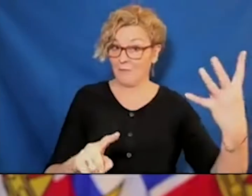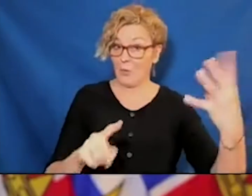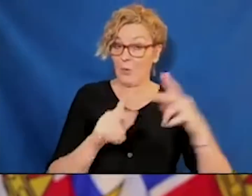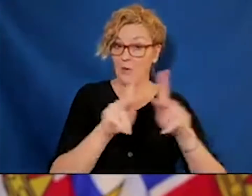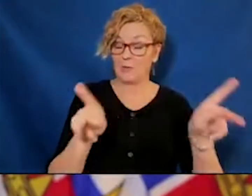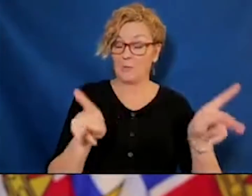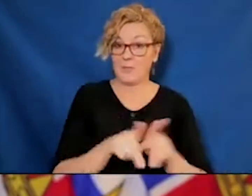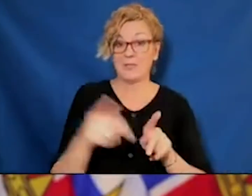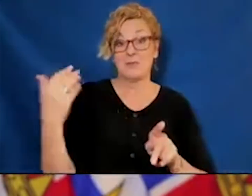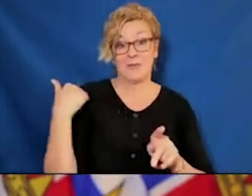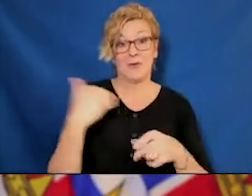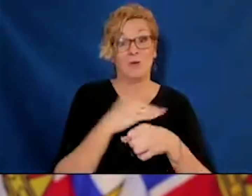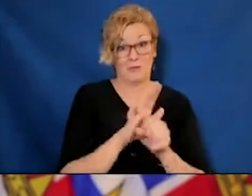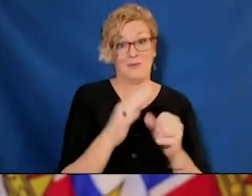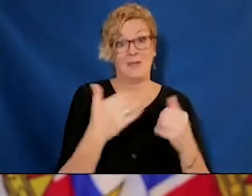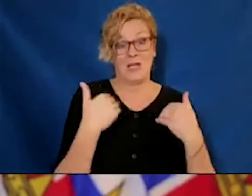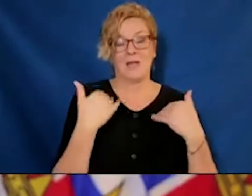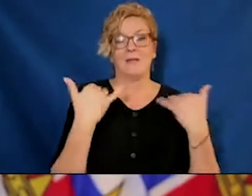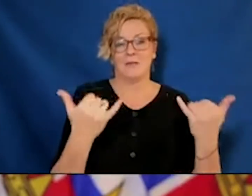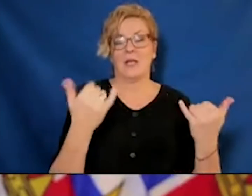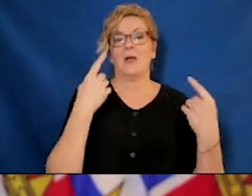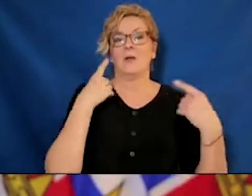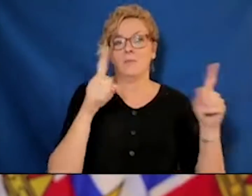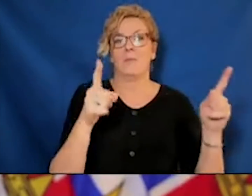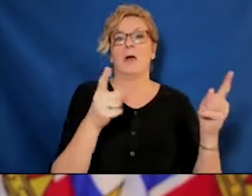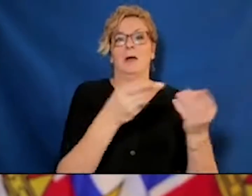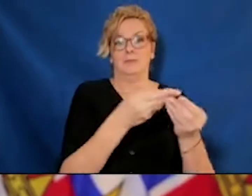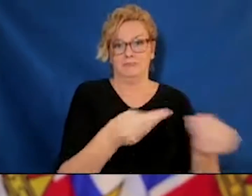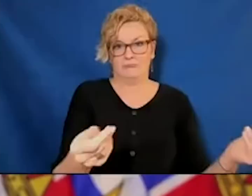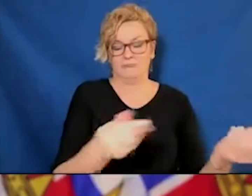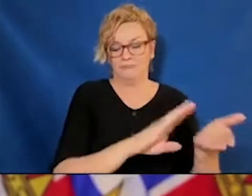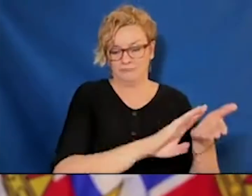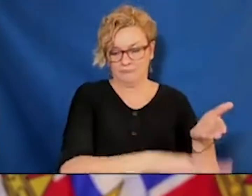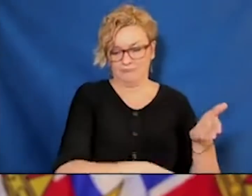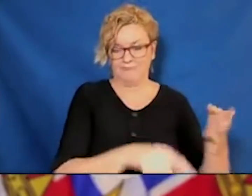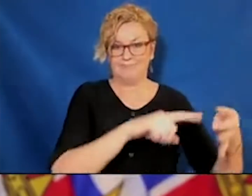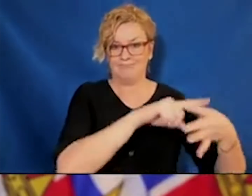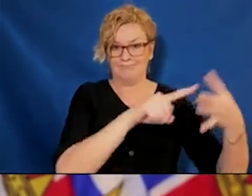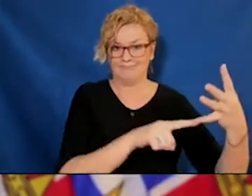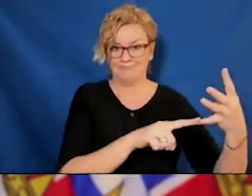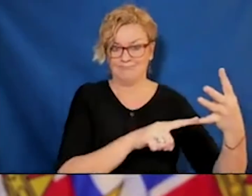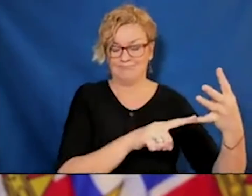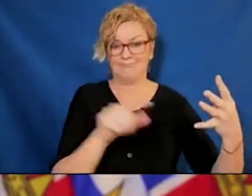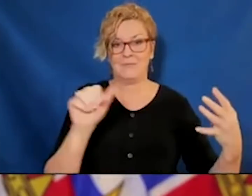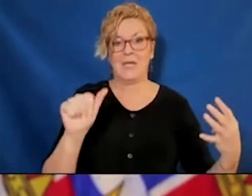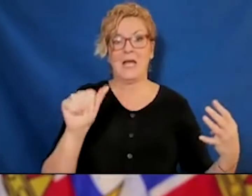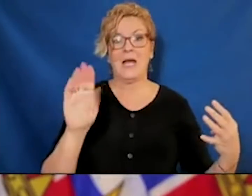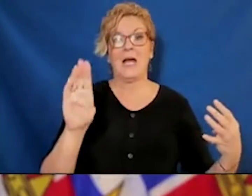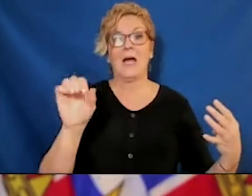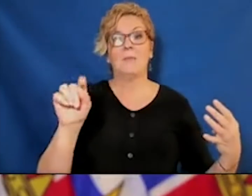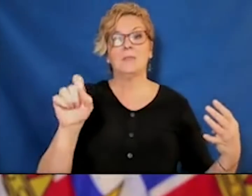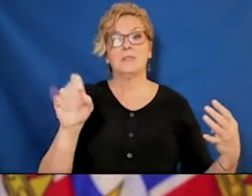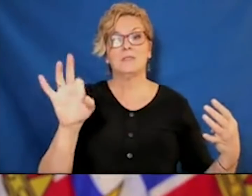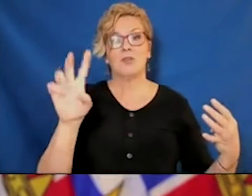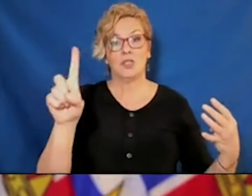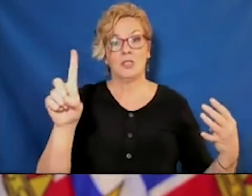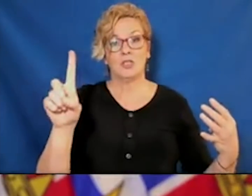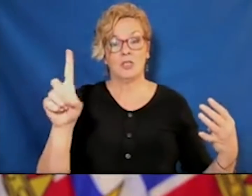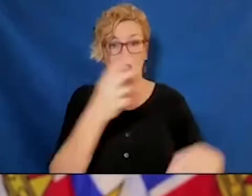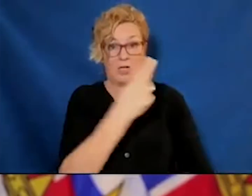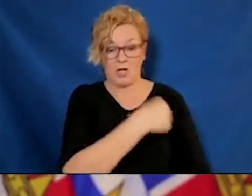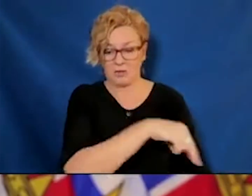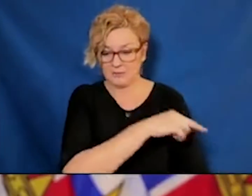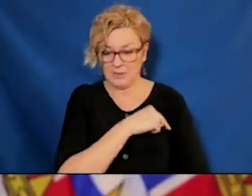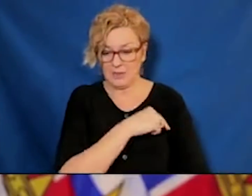finally been declared over, and we know how challenging those outbreaks have been in all 3 of those long-term care